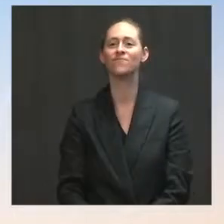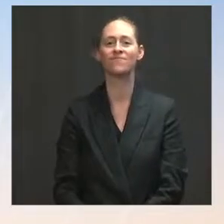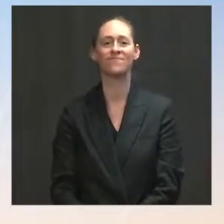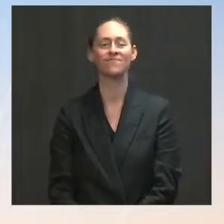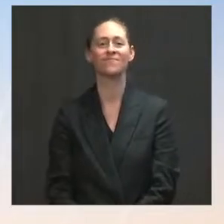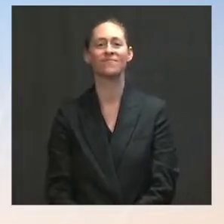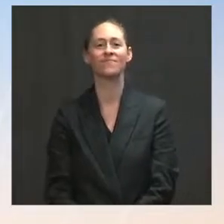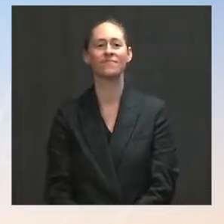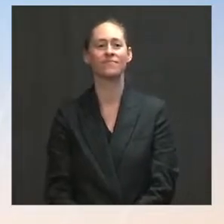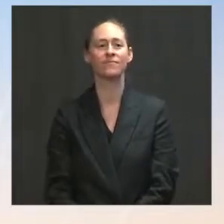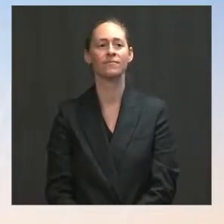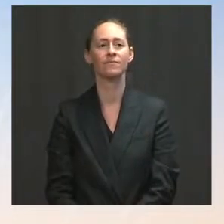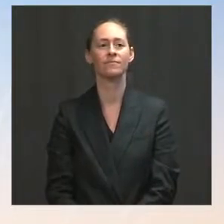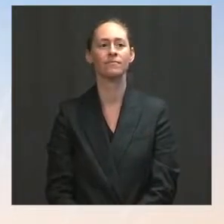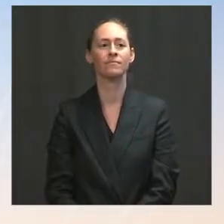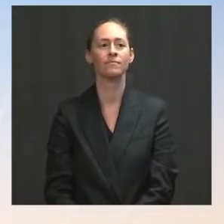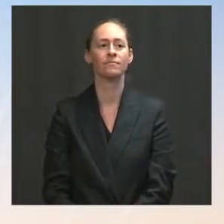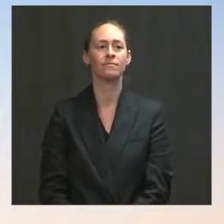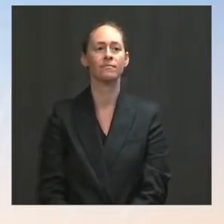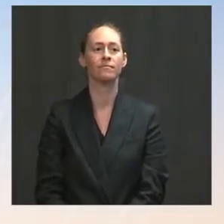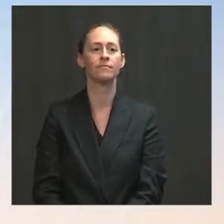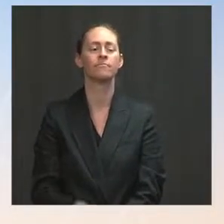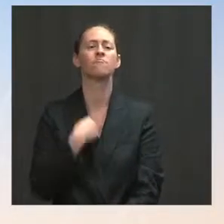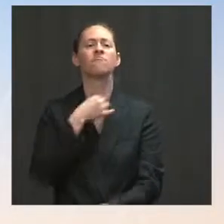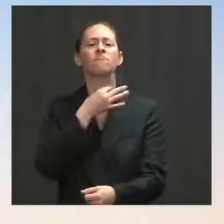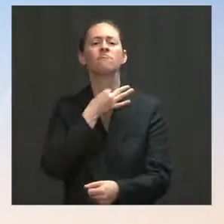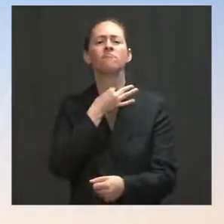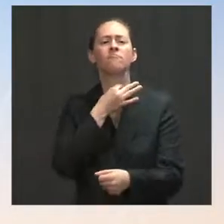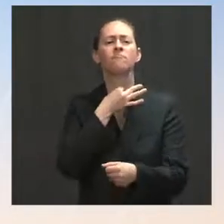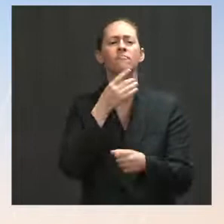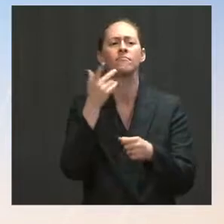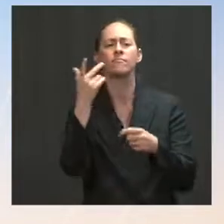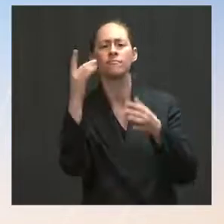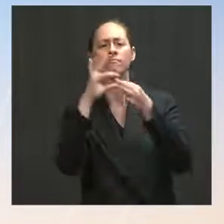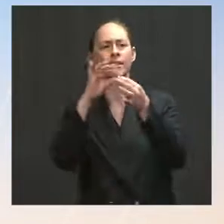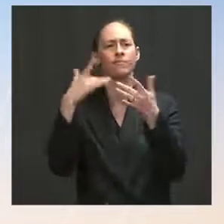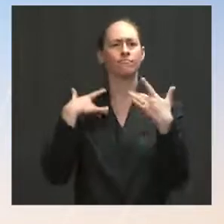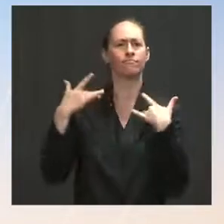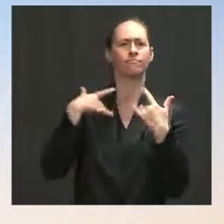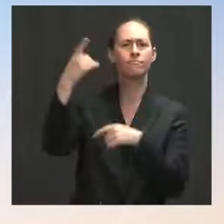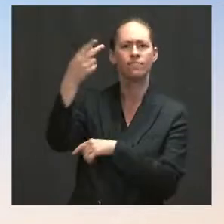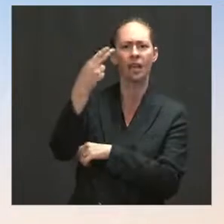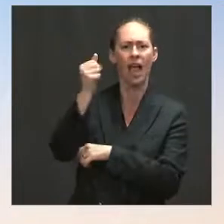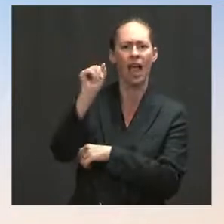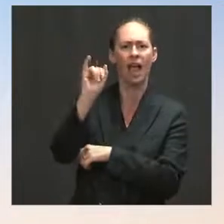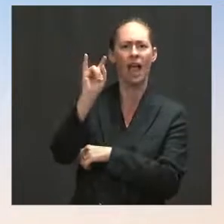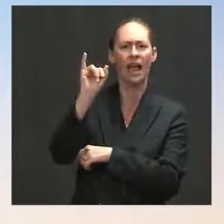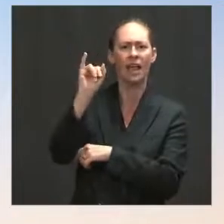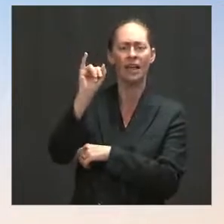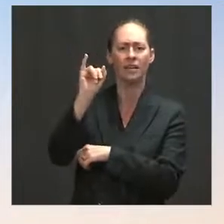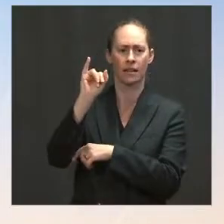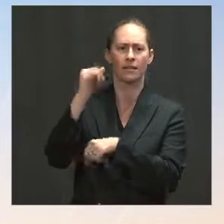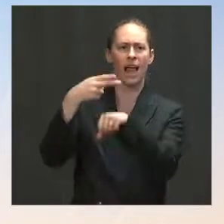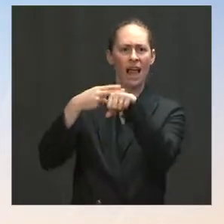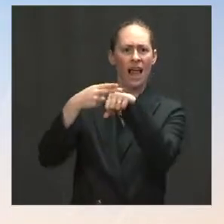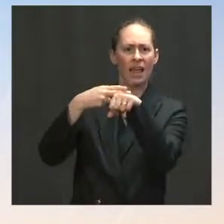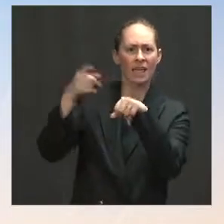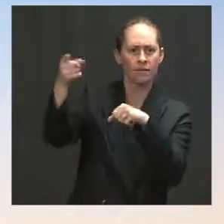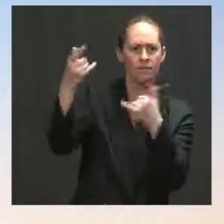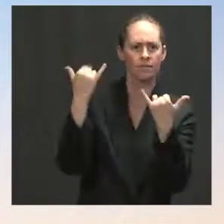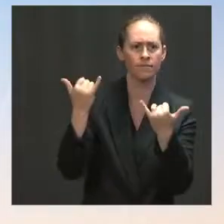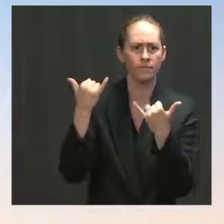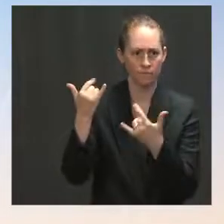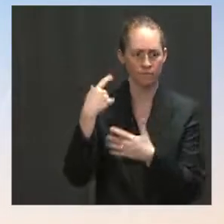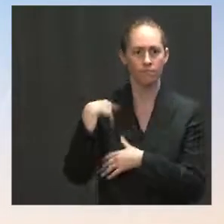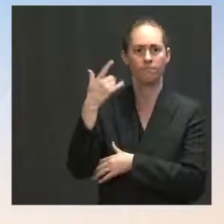both overseas. A couple questions on Haiti first. The delegation that was sent down there, has anyone remained in